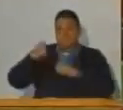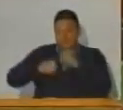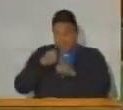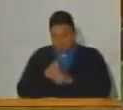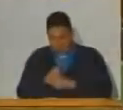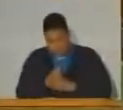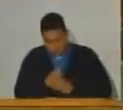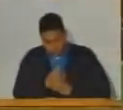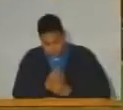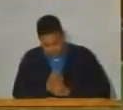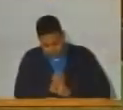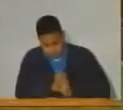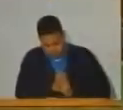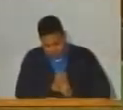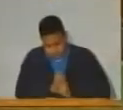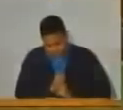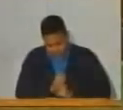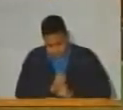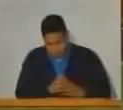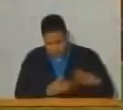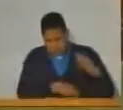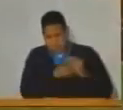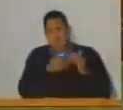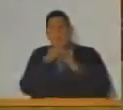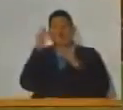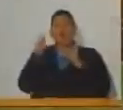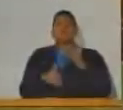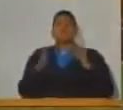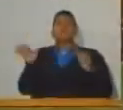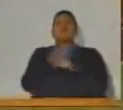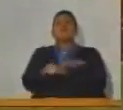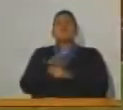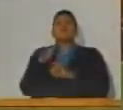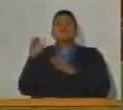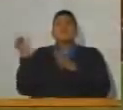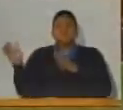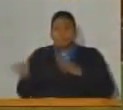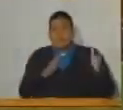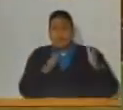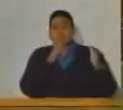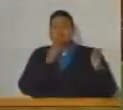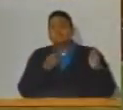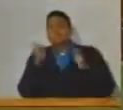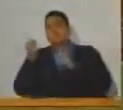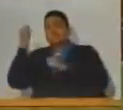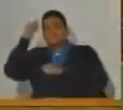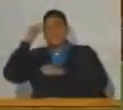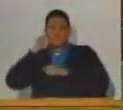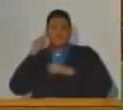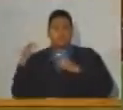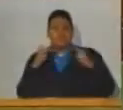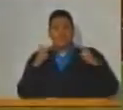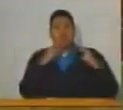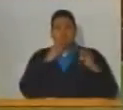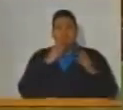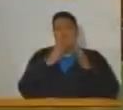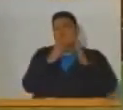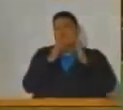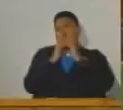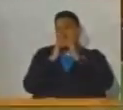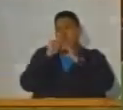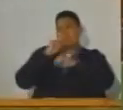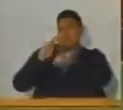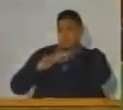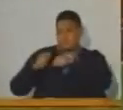There will also be the completion of the comprehensive plan to eliminate gender-based violence in the form of the